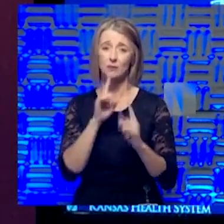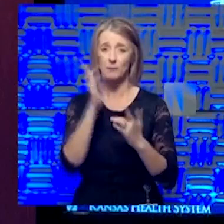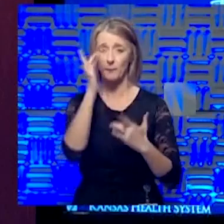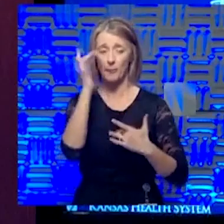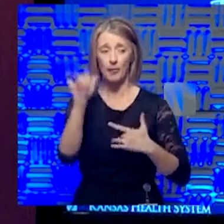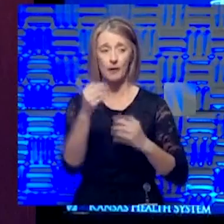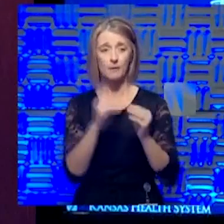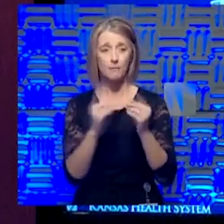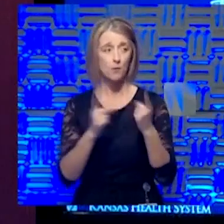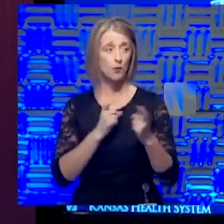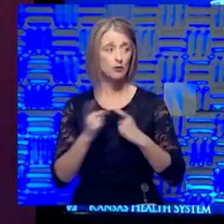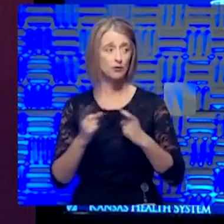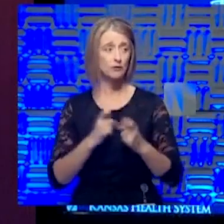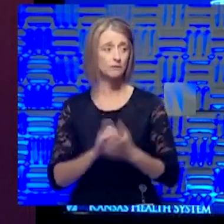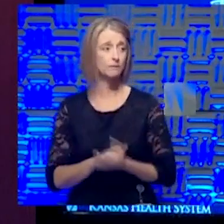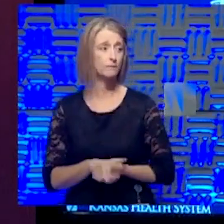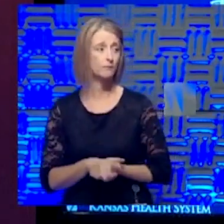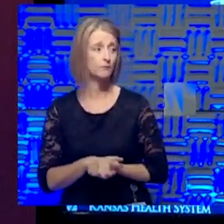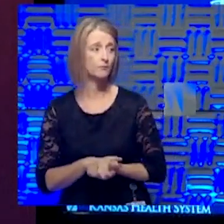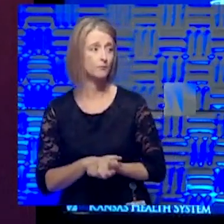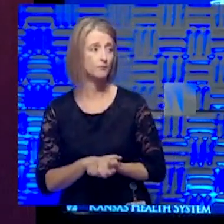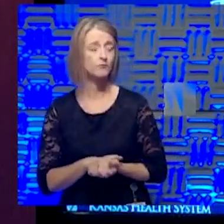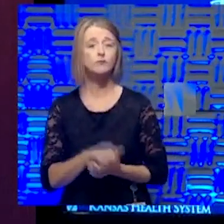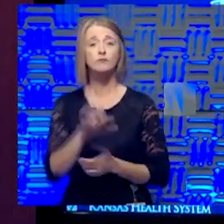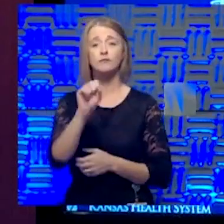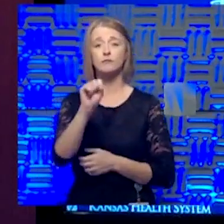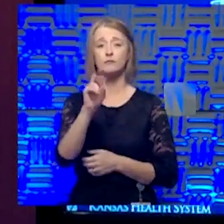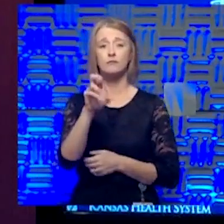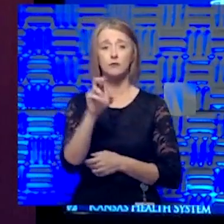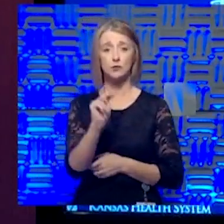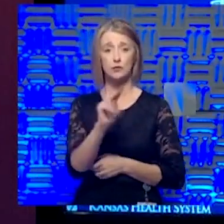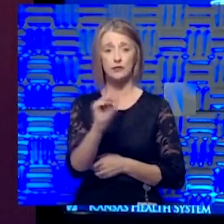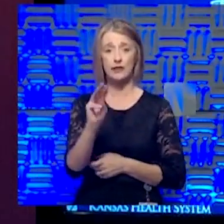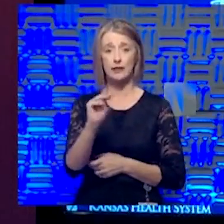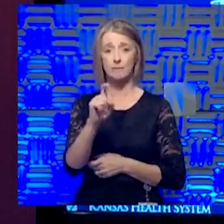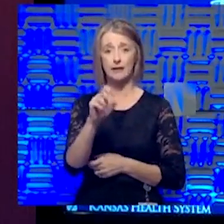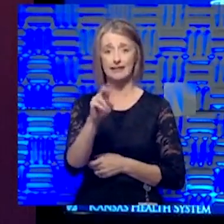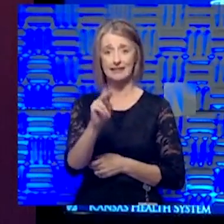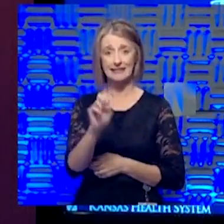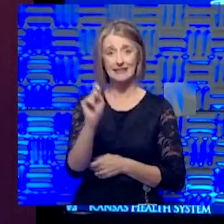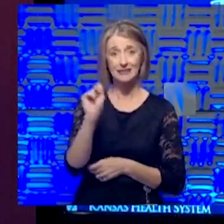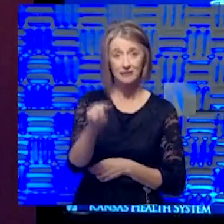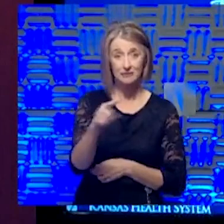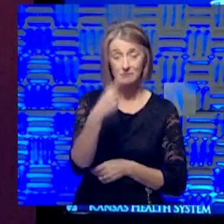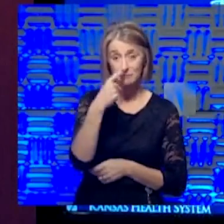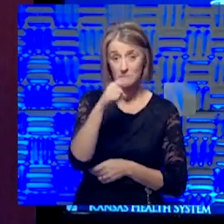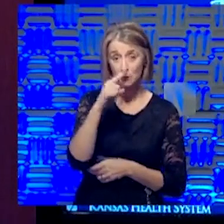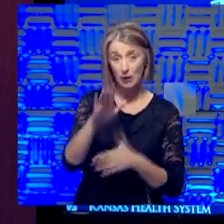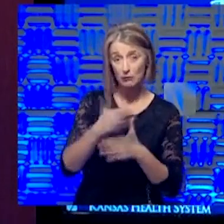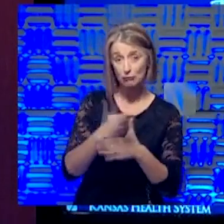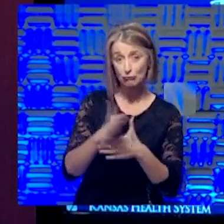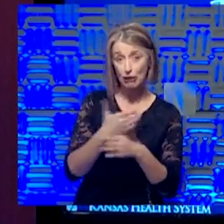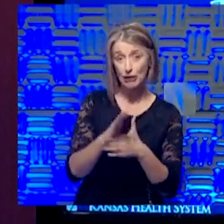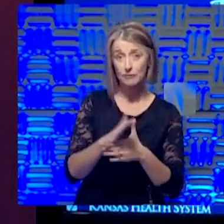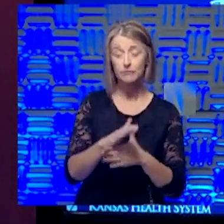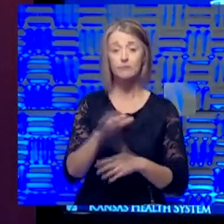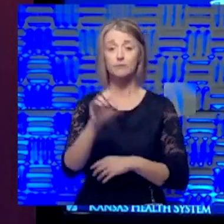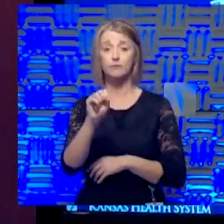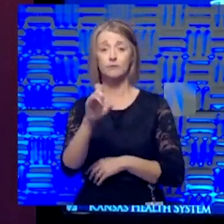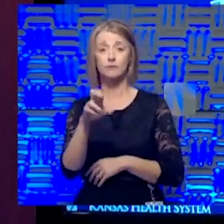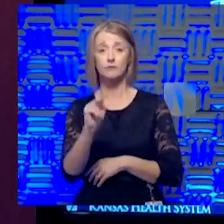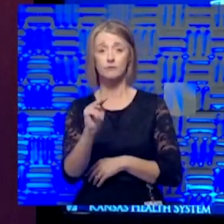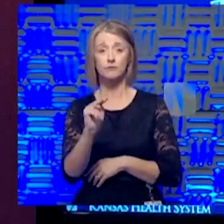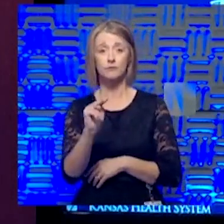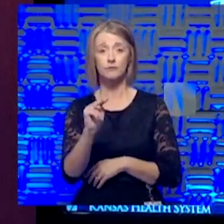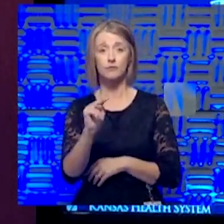there's another question out there. Well, there is for Susan and for Maxine. If they want to share, did Susan's husband